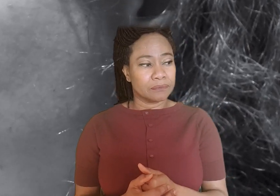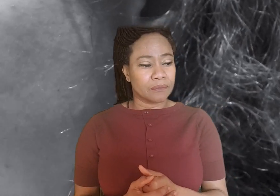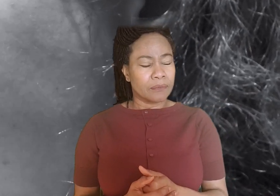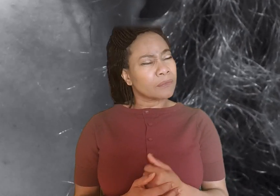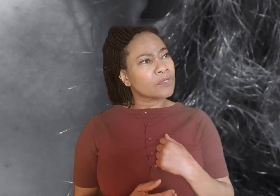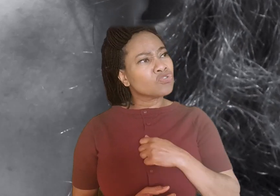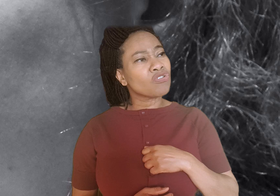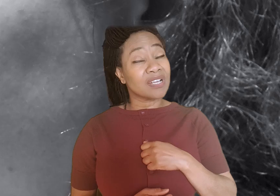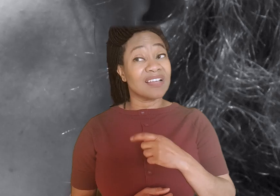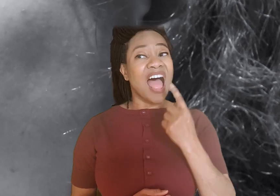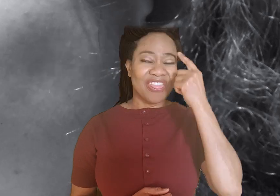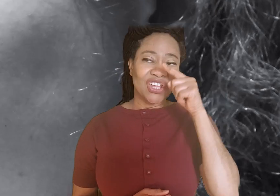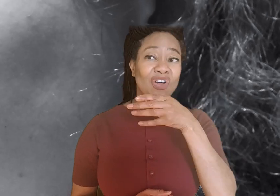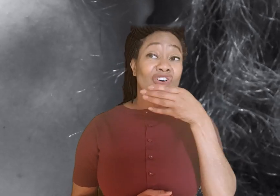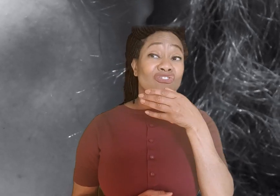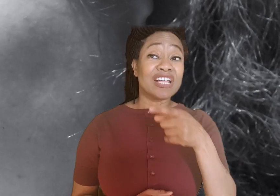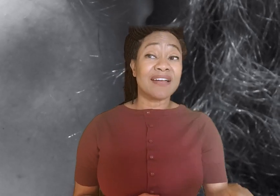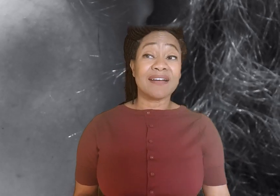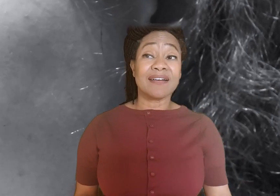I'm sorry. I think you're a drinker.